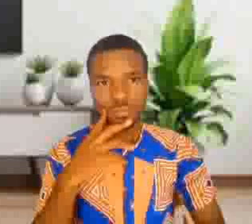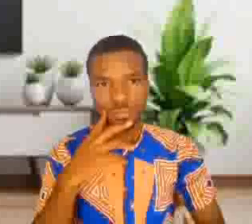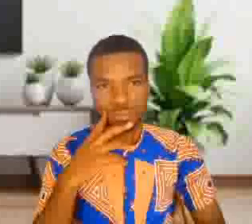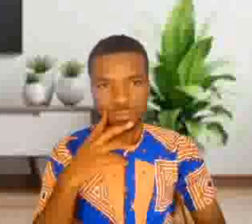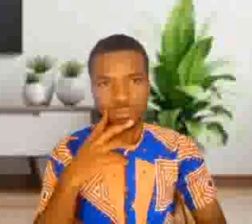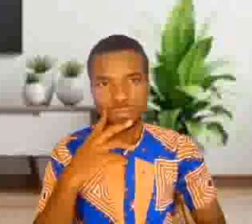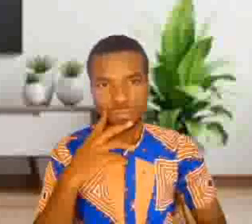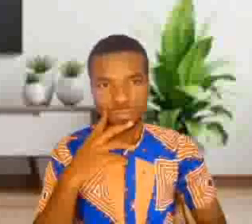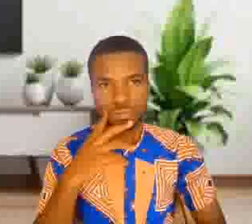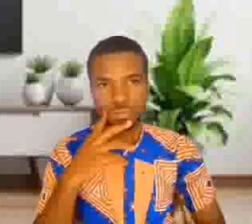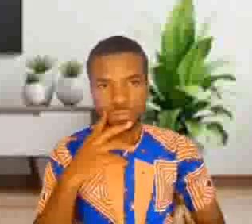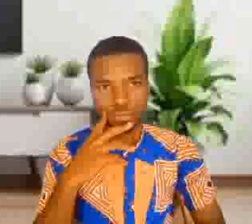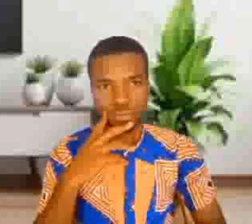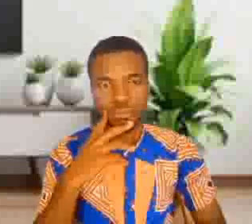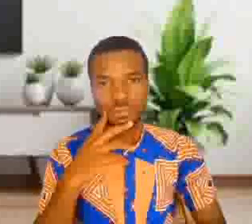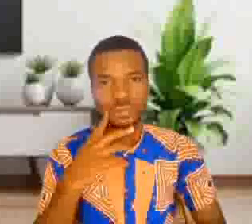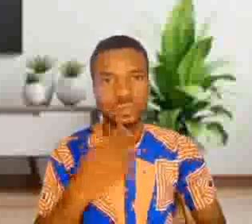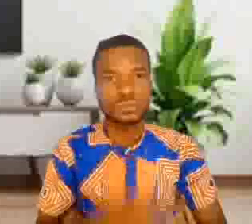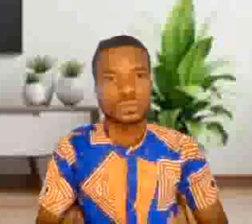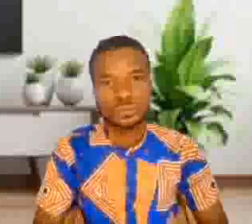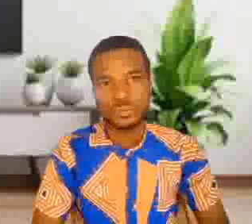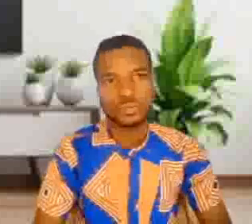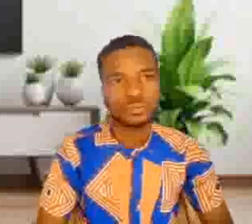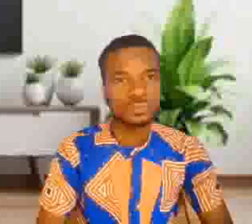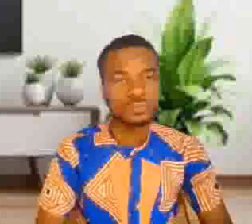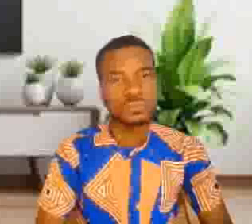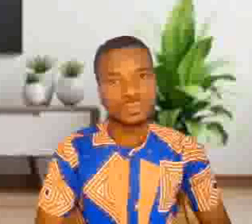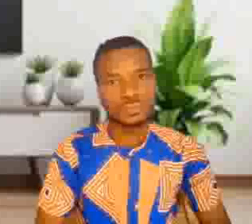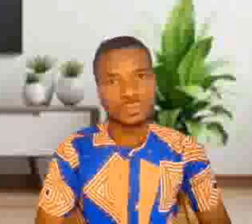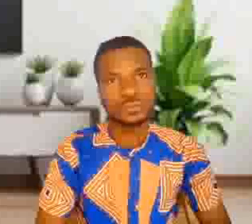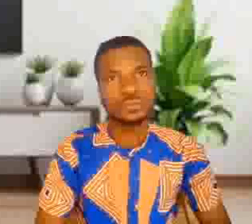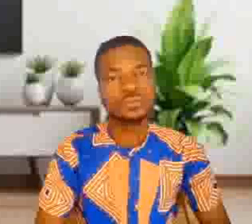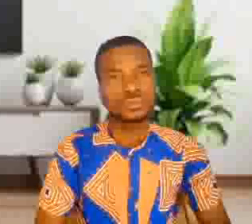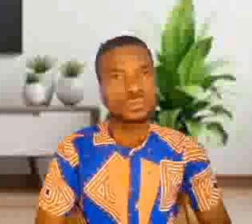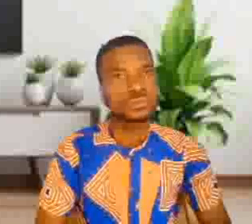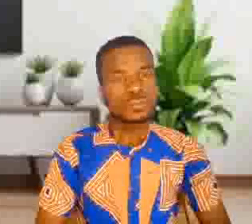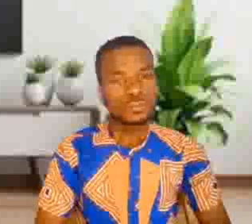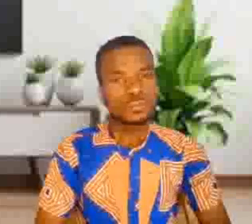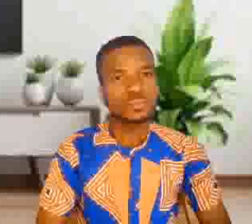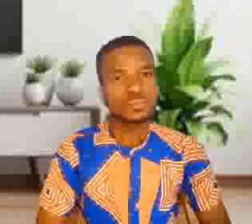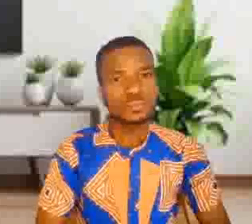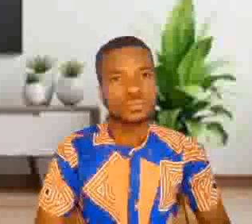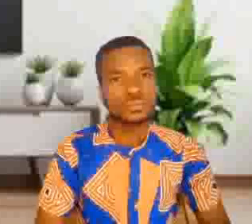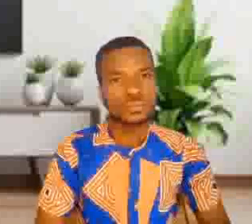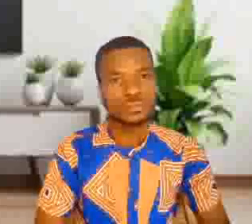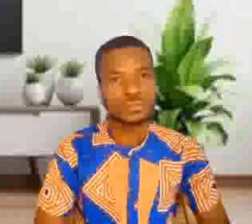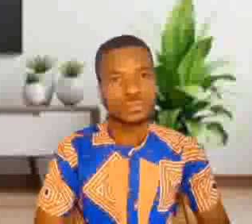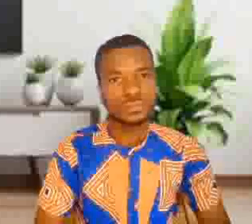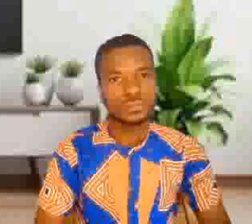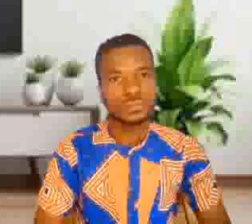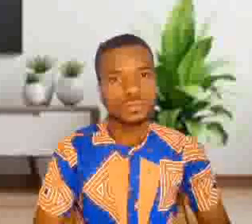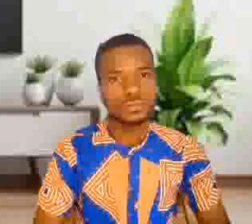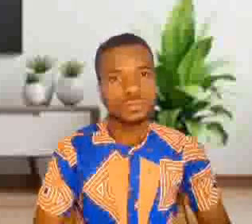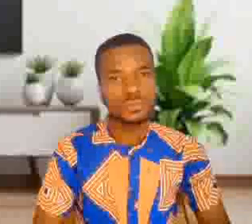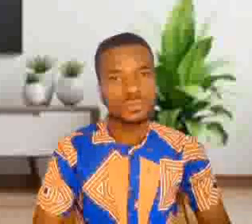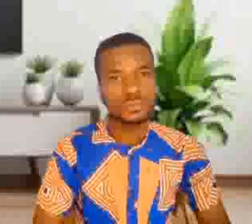you will not have what it takes to bring the administrative requirement for dominion. And so when you